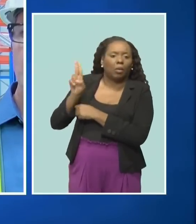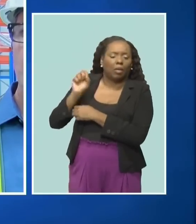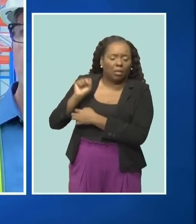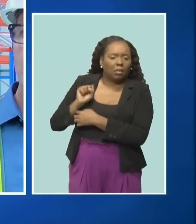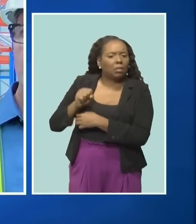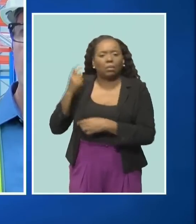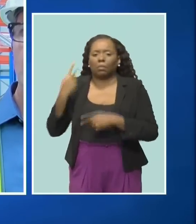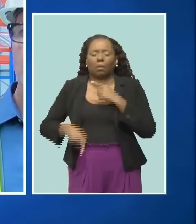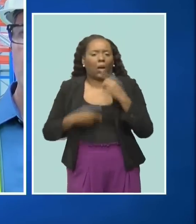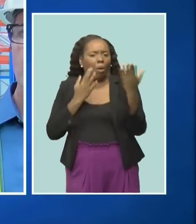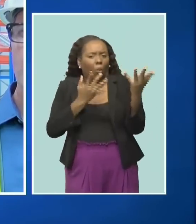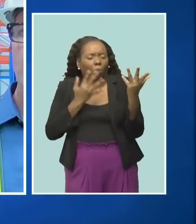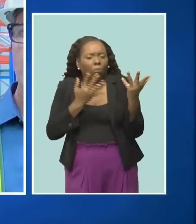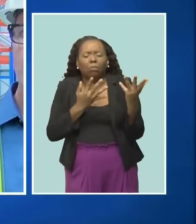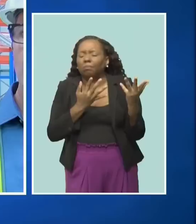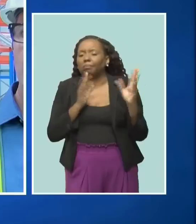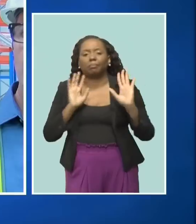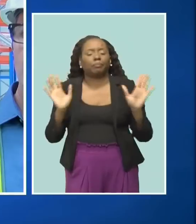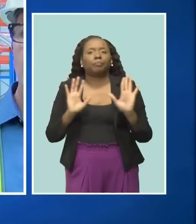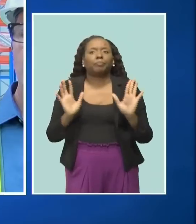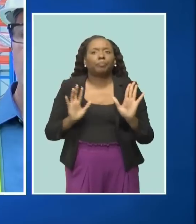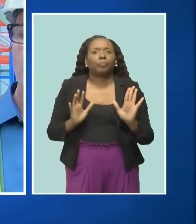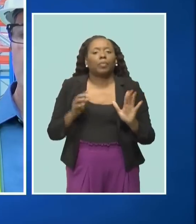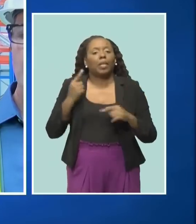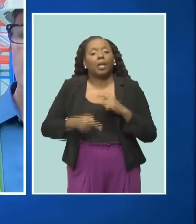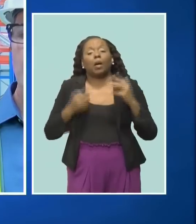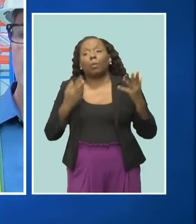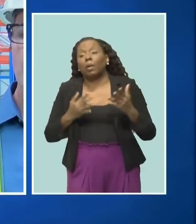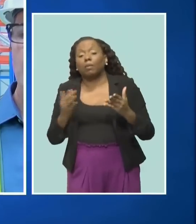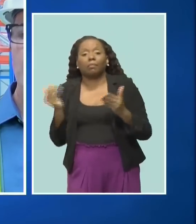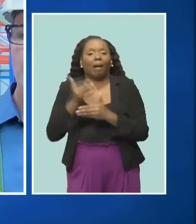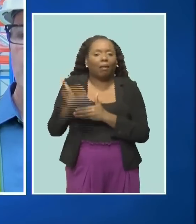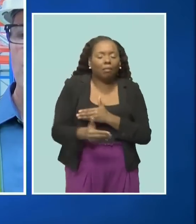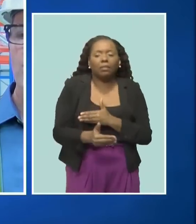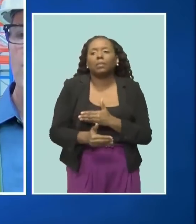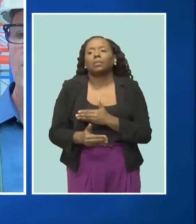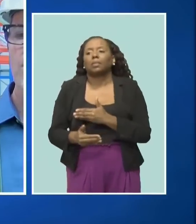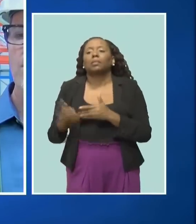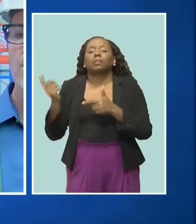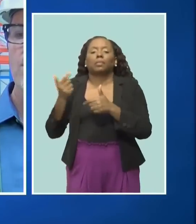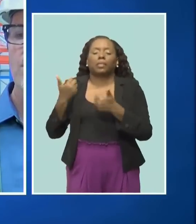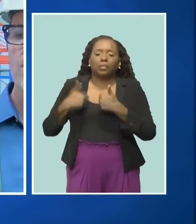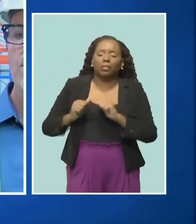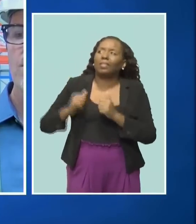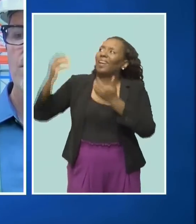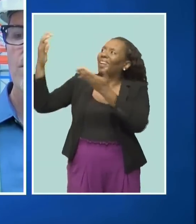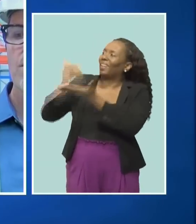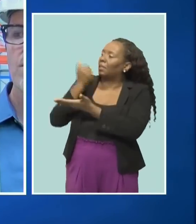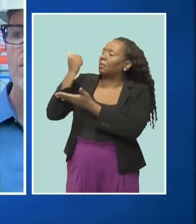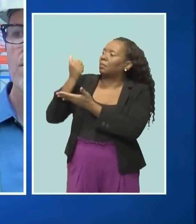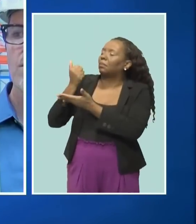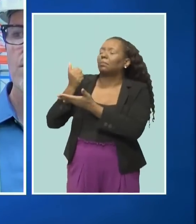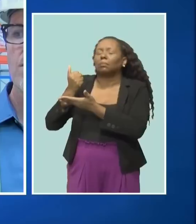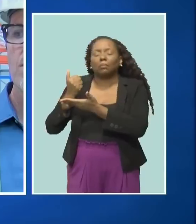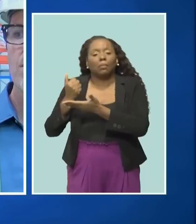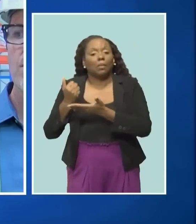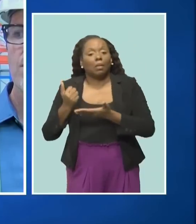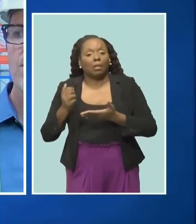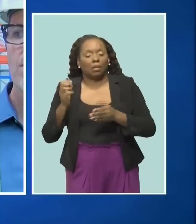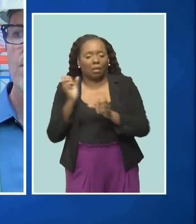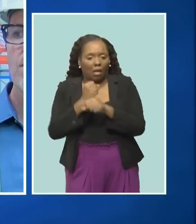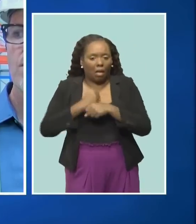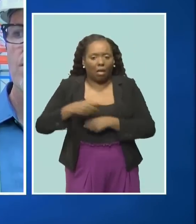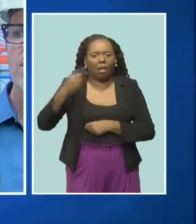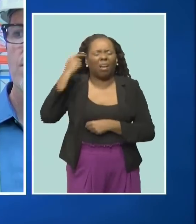wait for the aftermath of an event to then try to source things. It makes sense for us